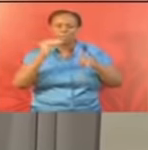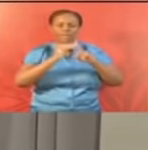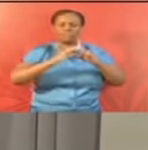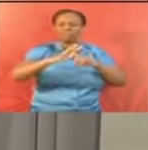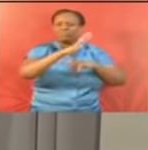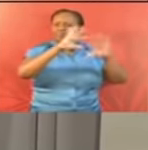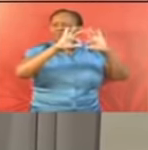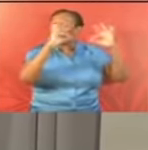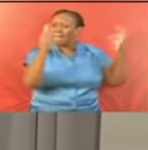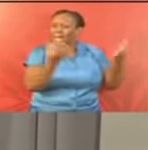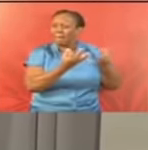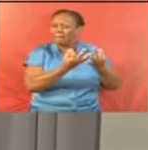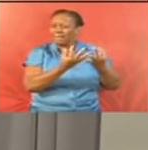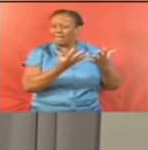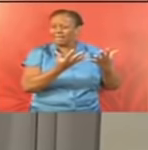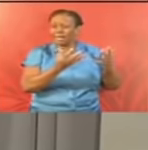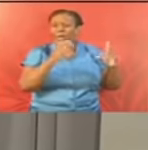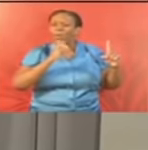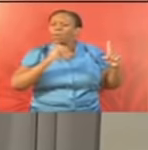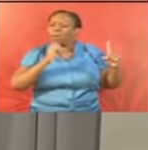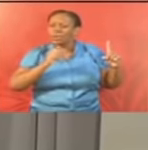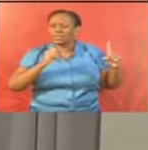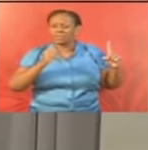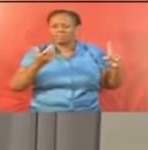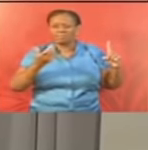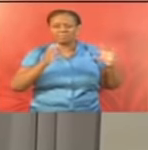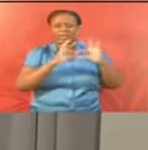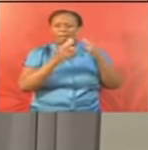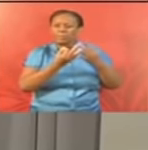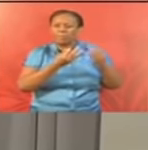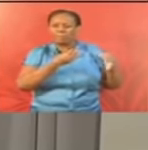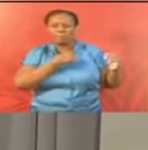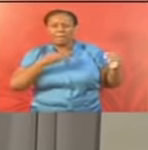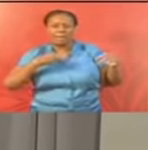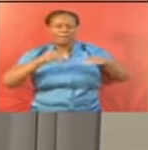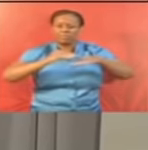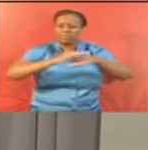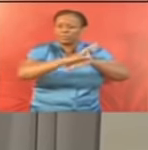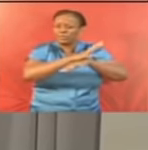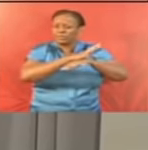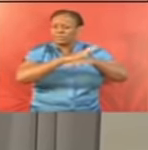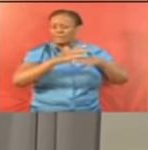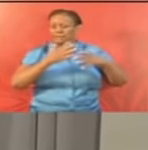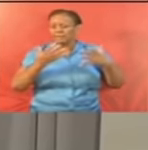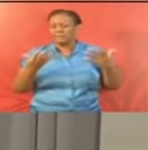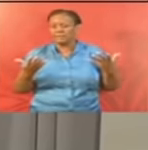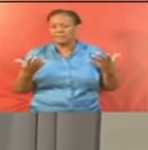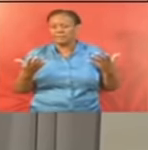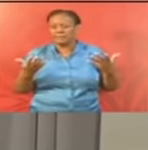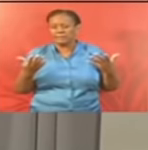and gentlemen, we have been instituting a series of measures.